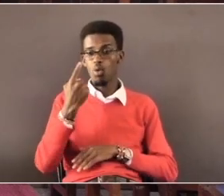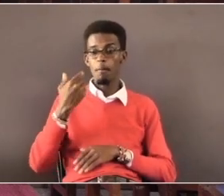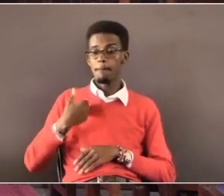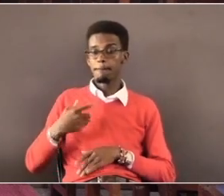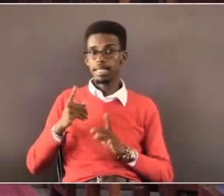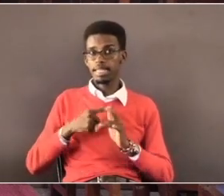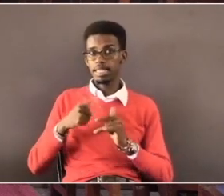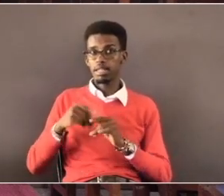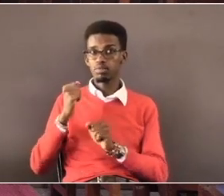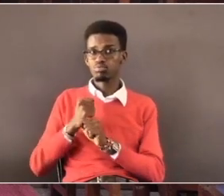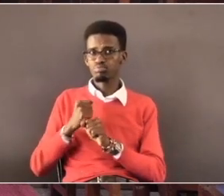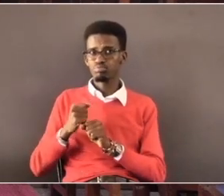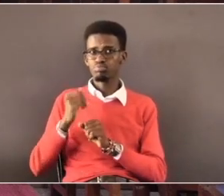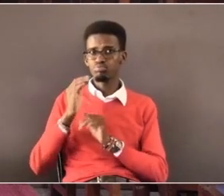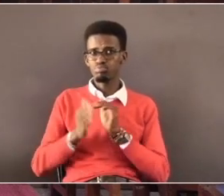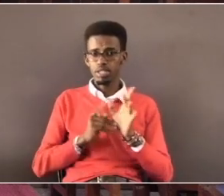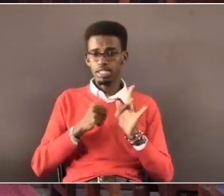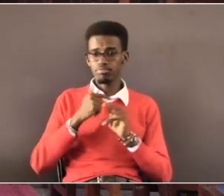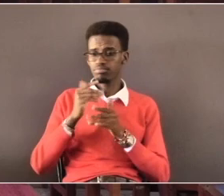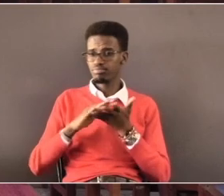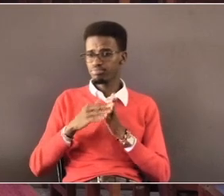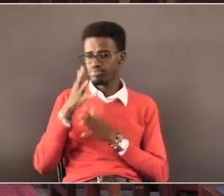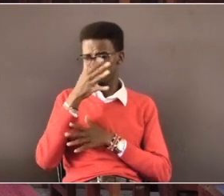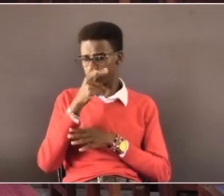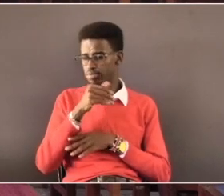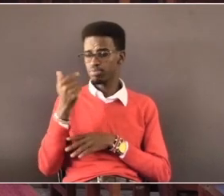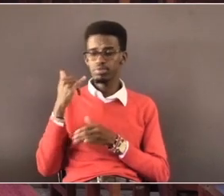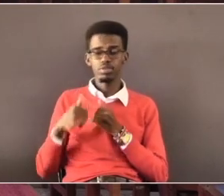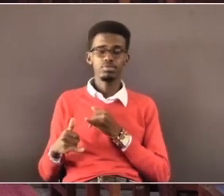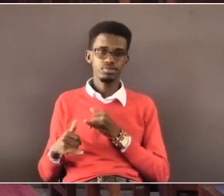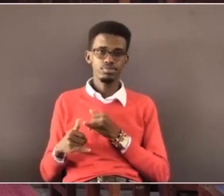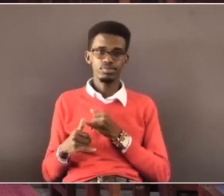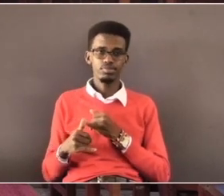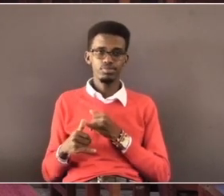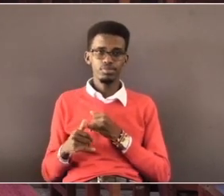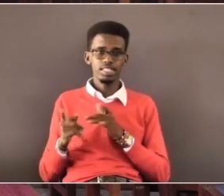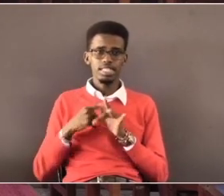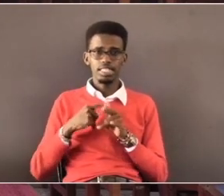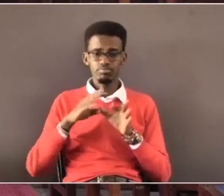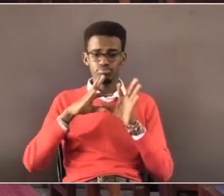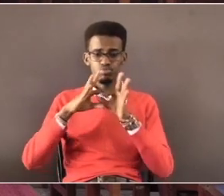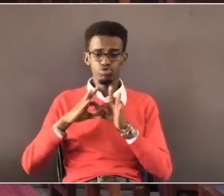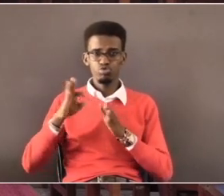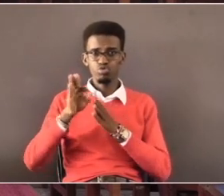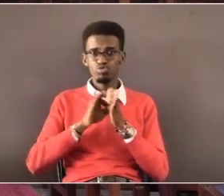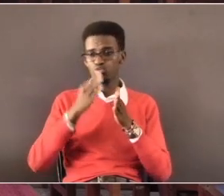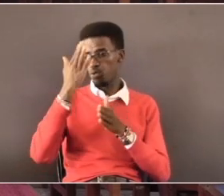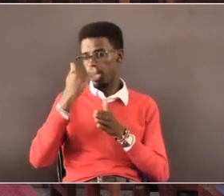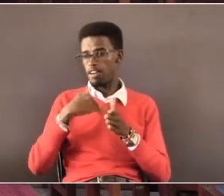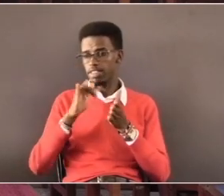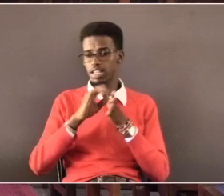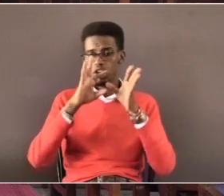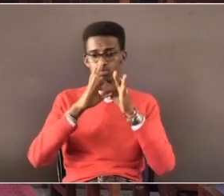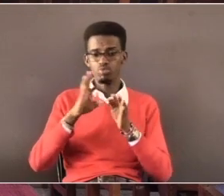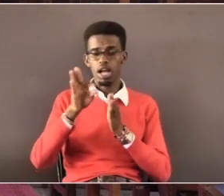person just do the process and then you're blindsided on the other end. If it's a joint account, why are you having that joint